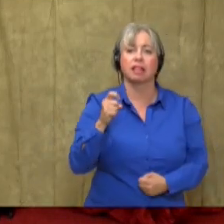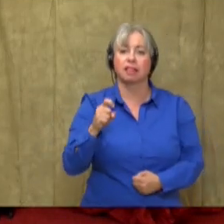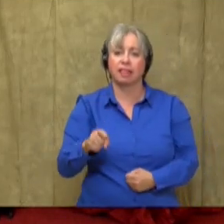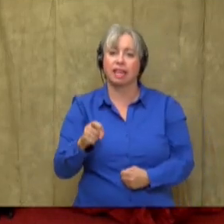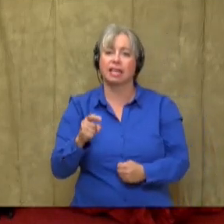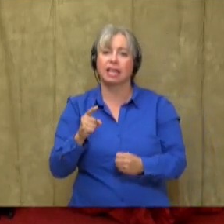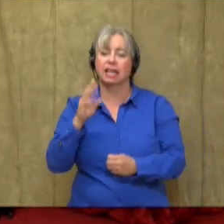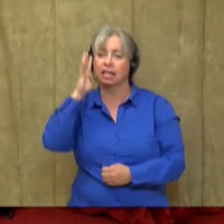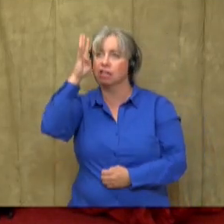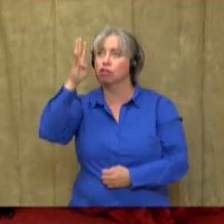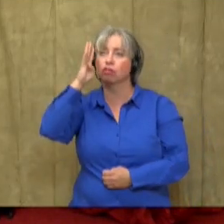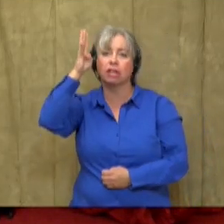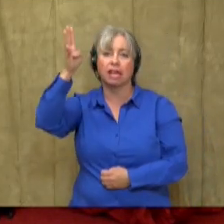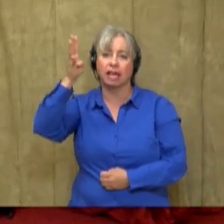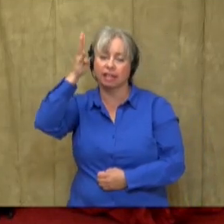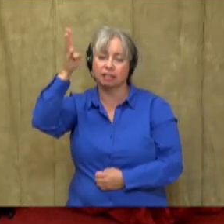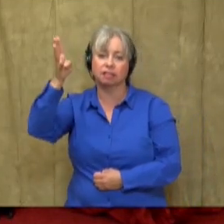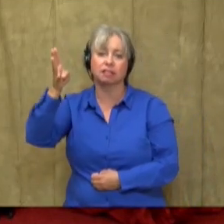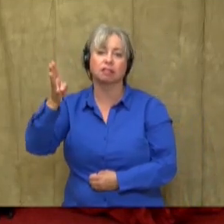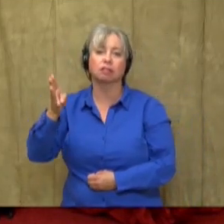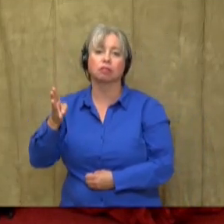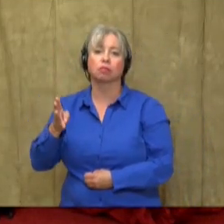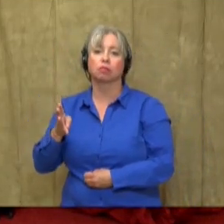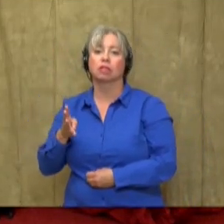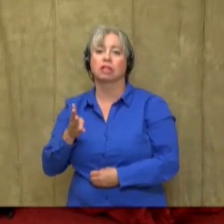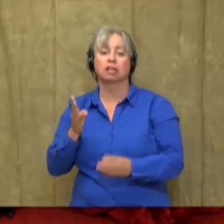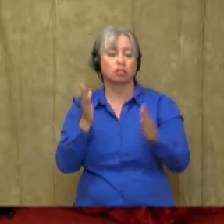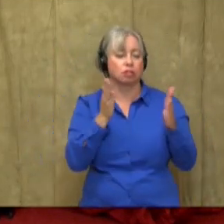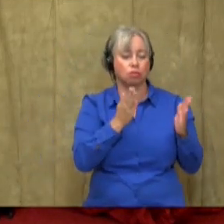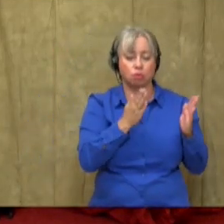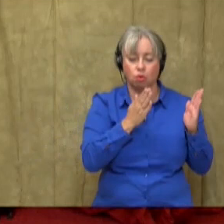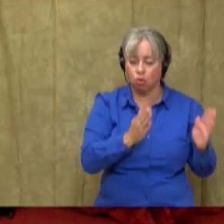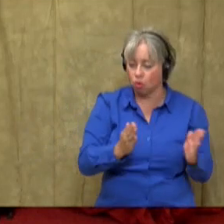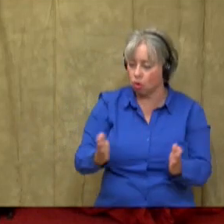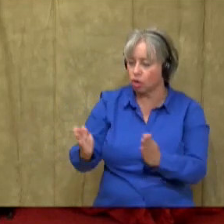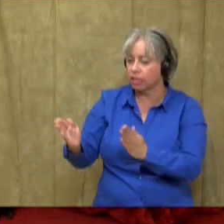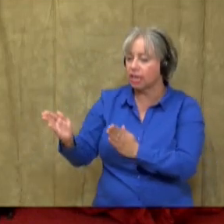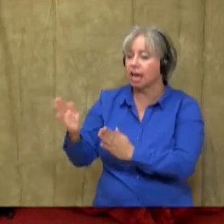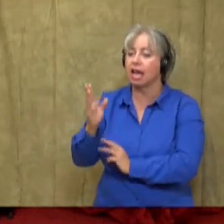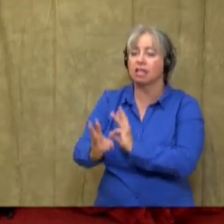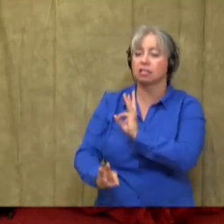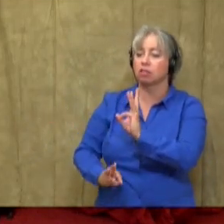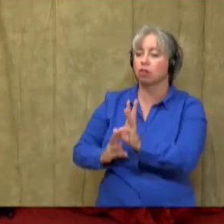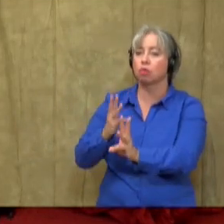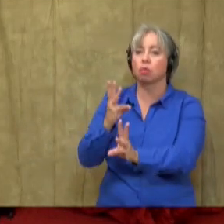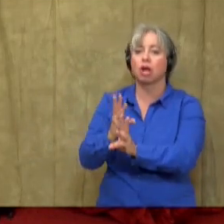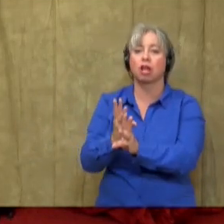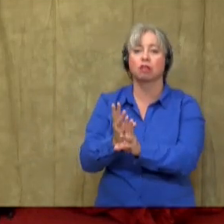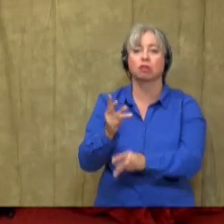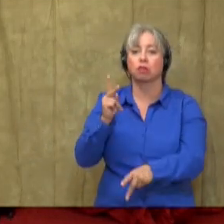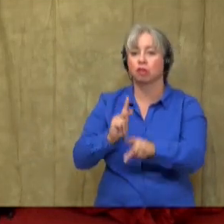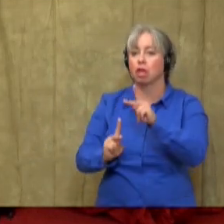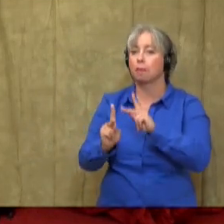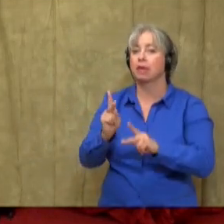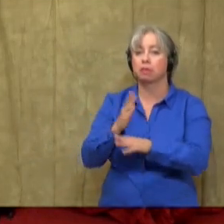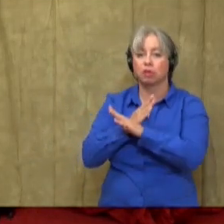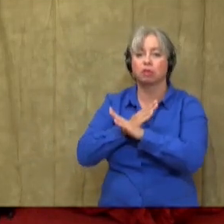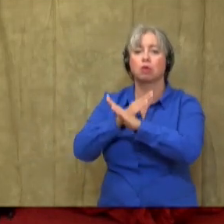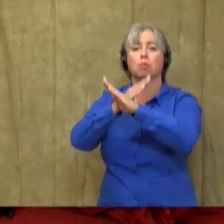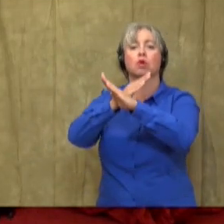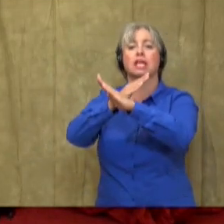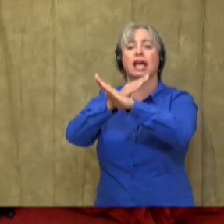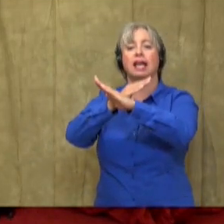up with something in order to be able to organize their world and their people so that they could protect